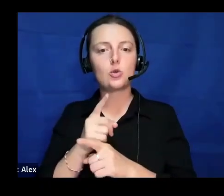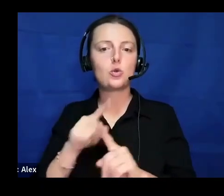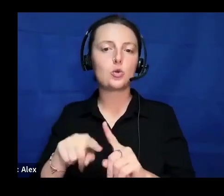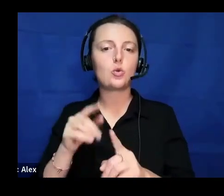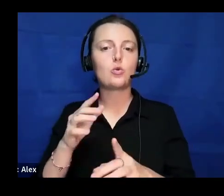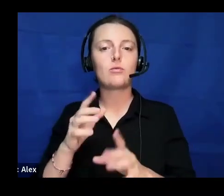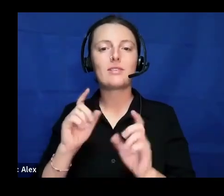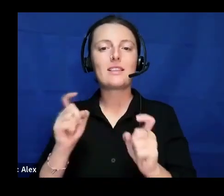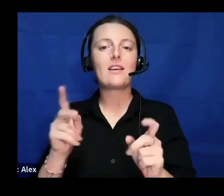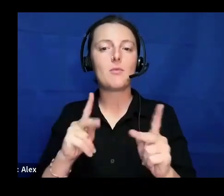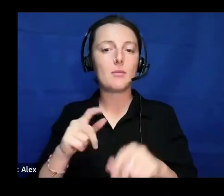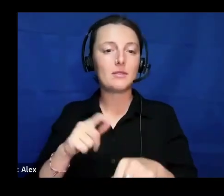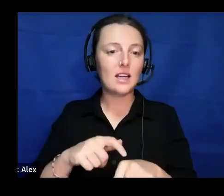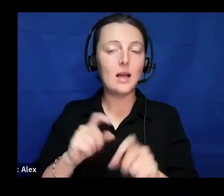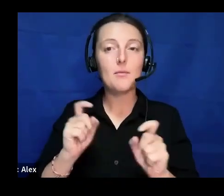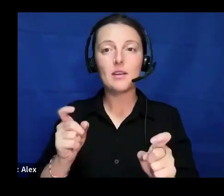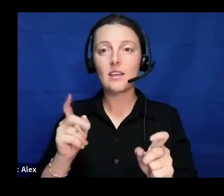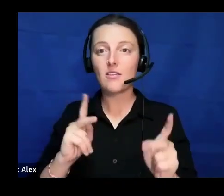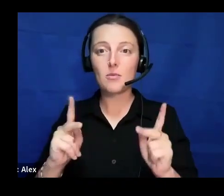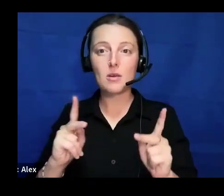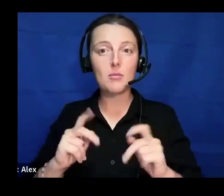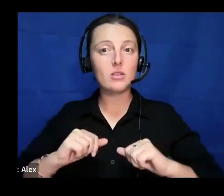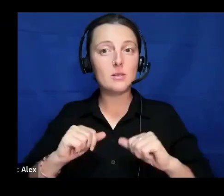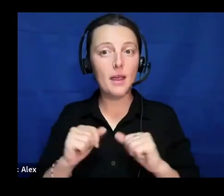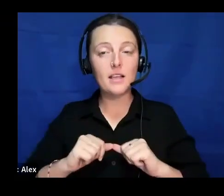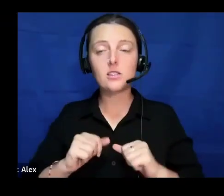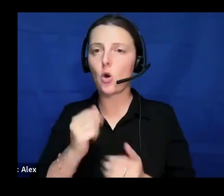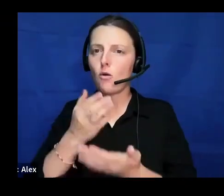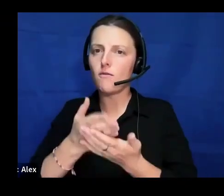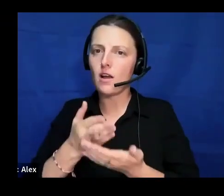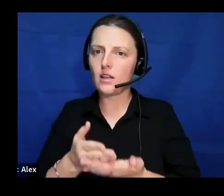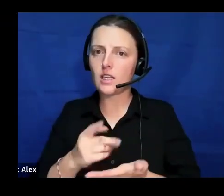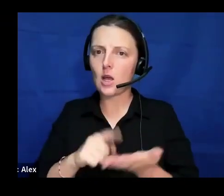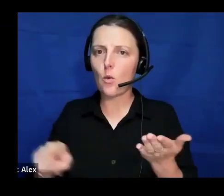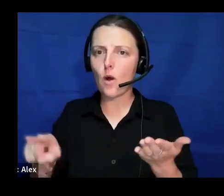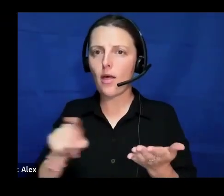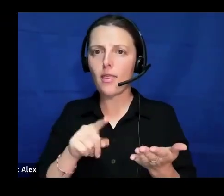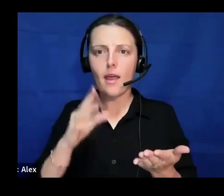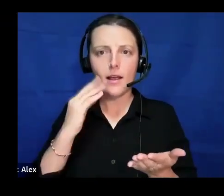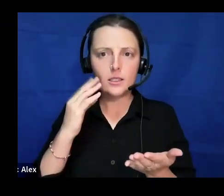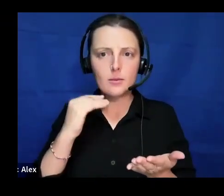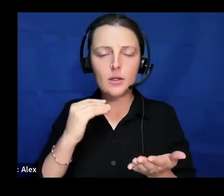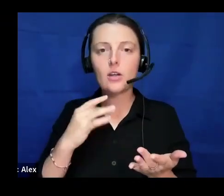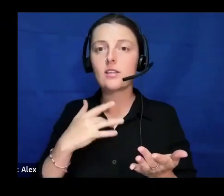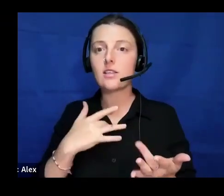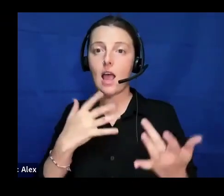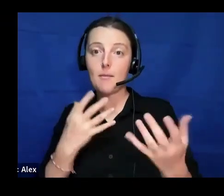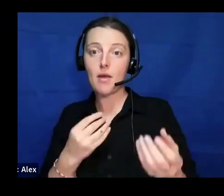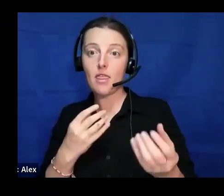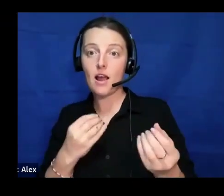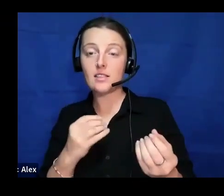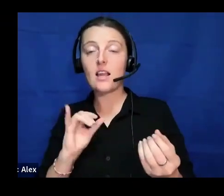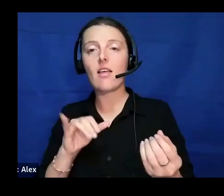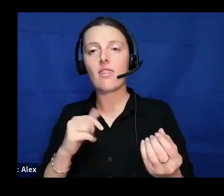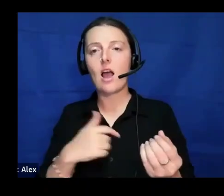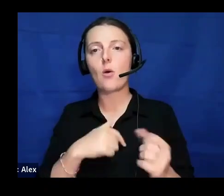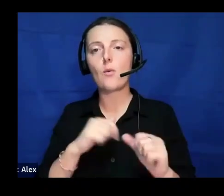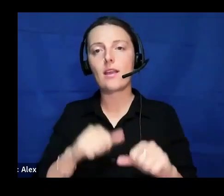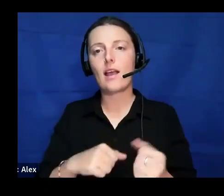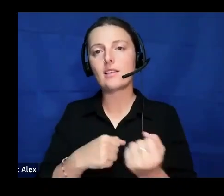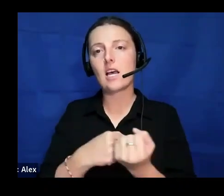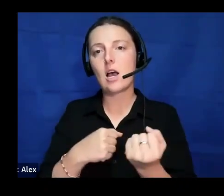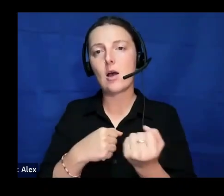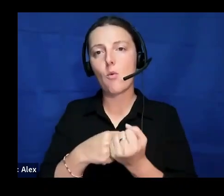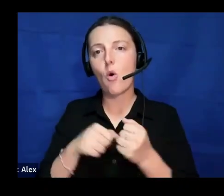people space. So validating what they're going through, empathizing can be one way we can support someone in a crisis. And